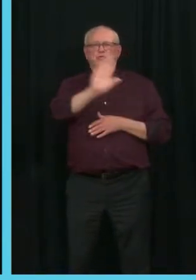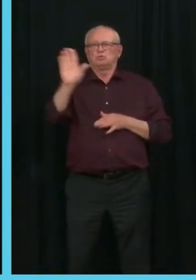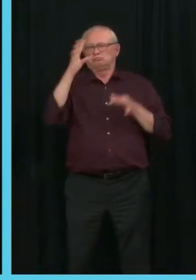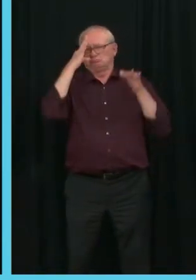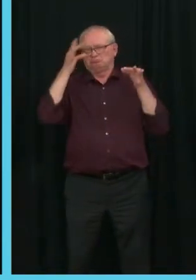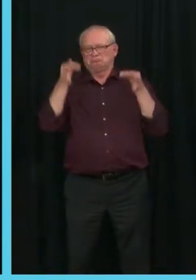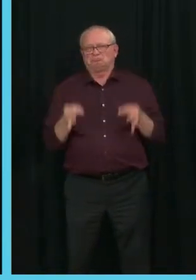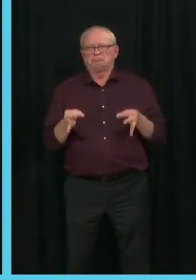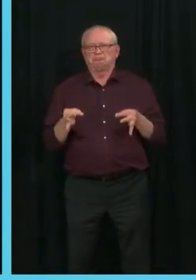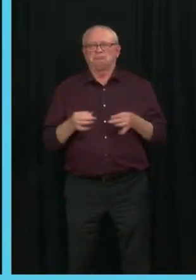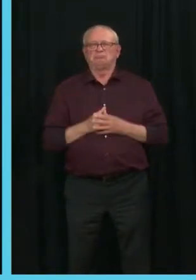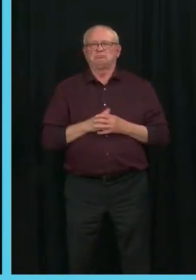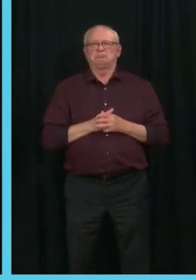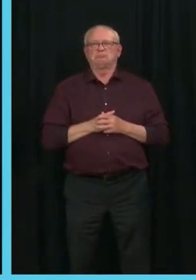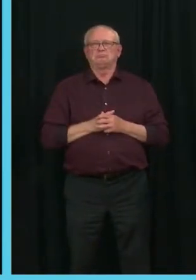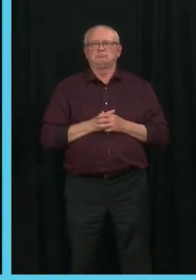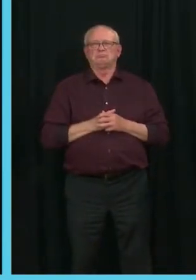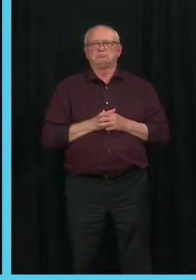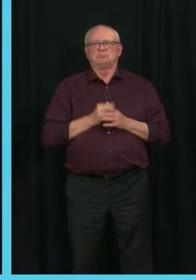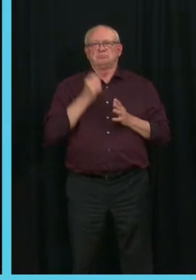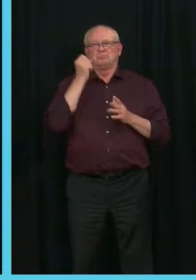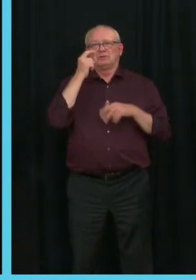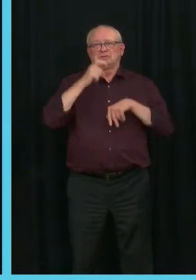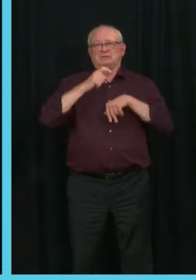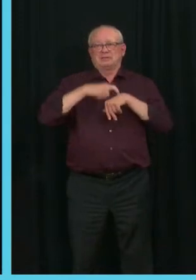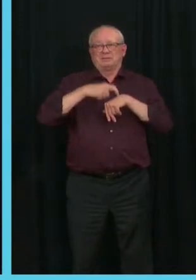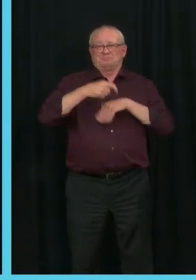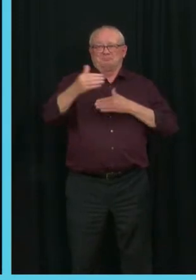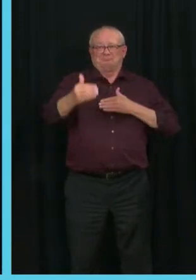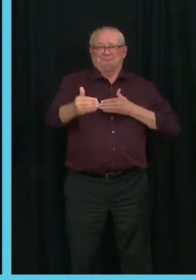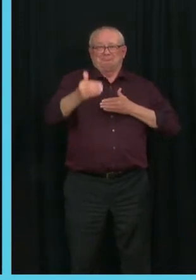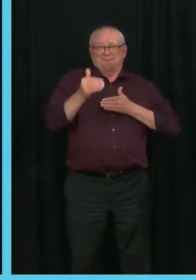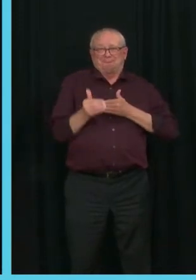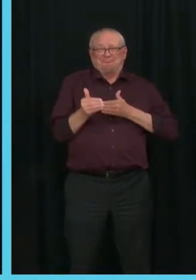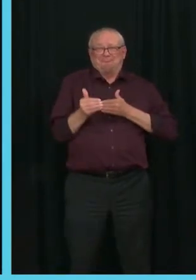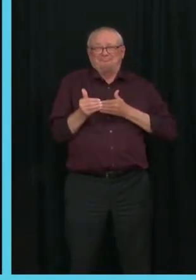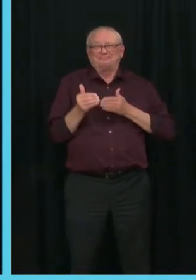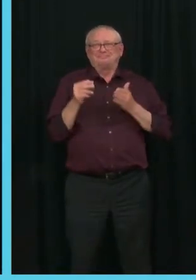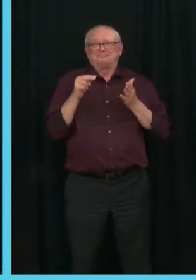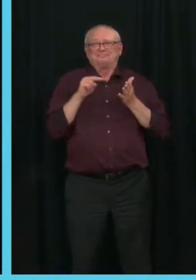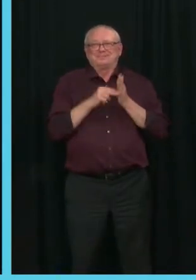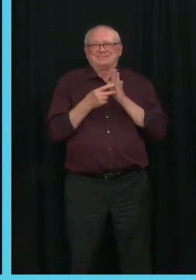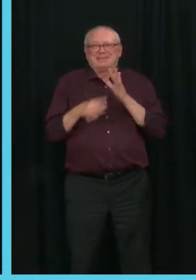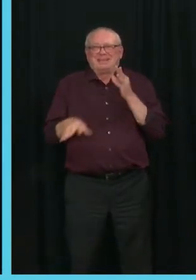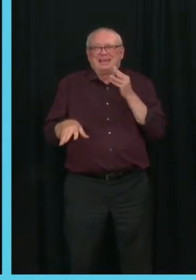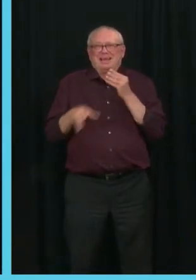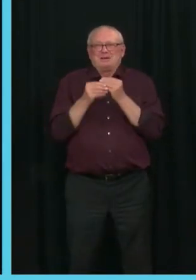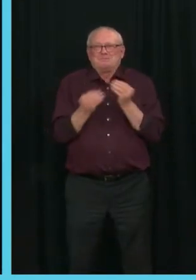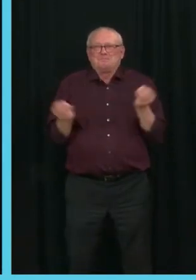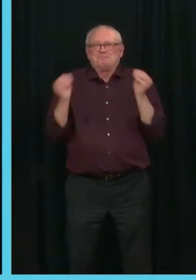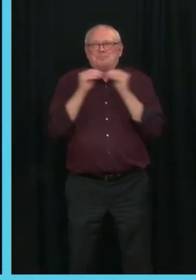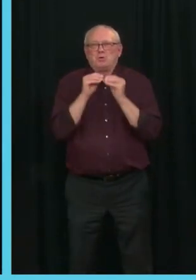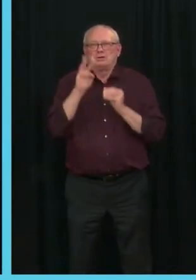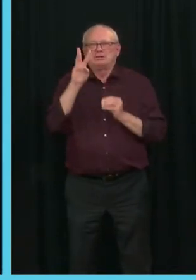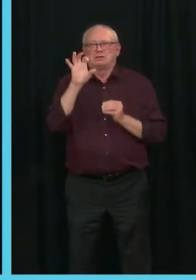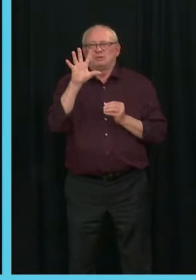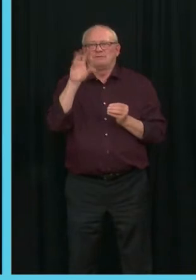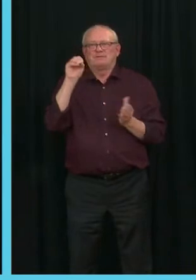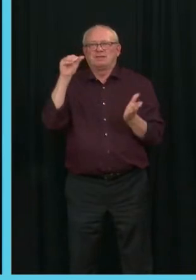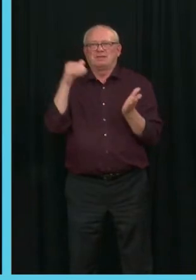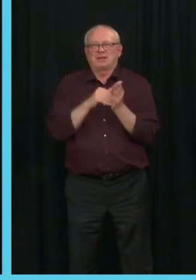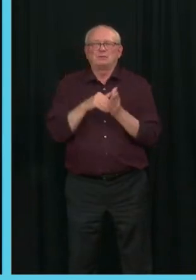program means that another 650,000 Albertans can now book their second doses. Now, of